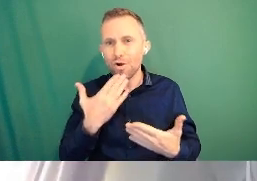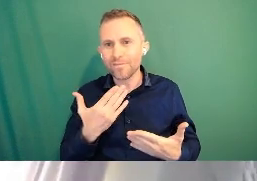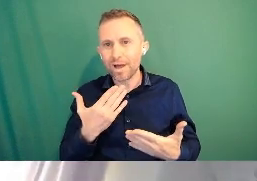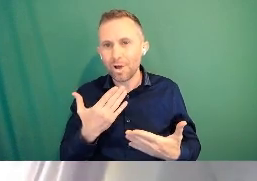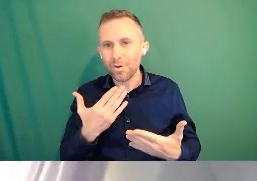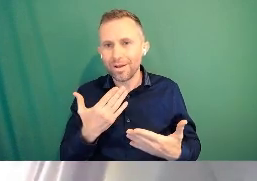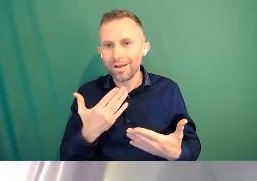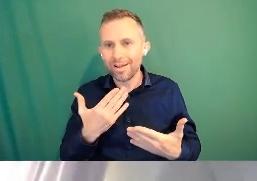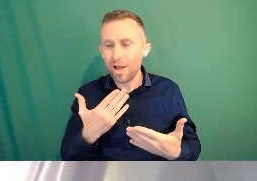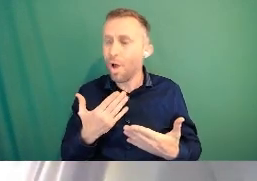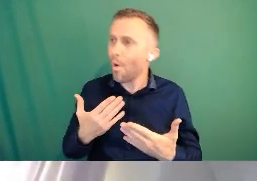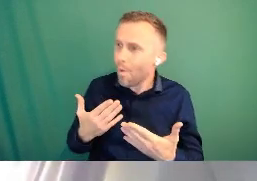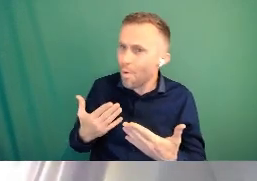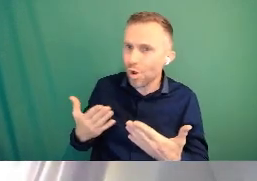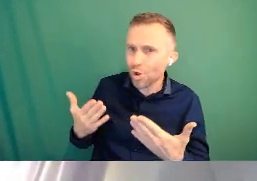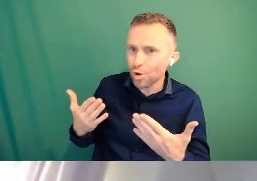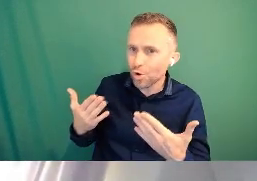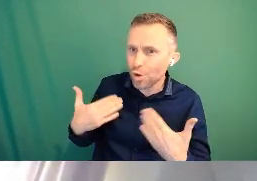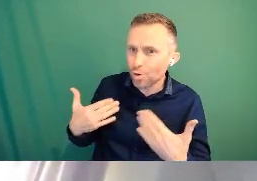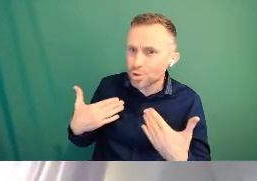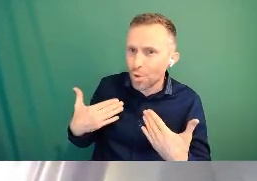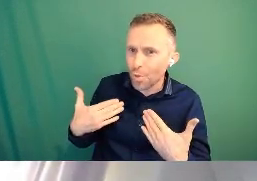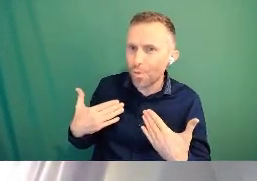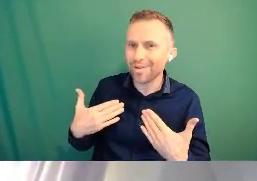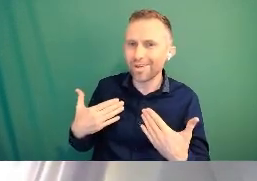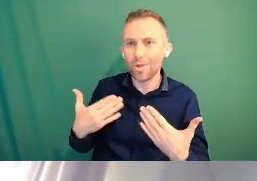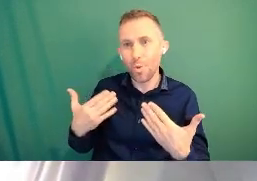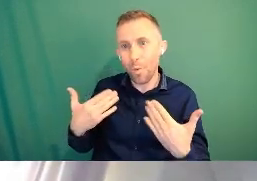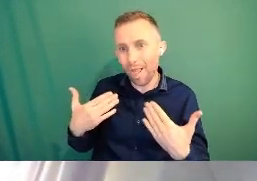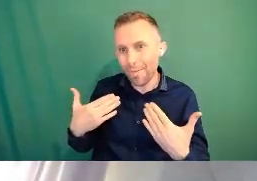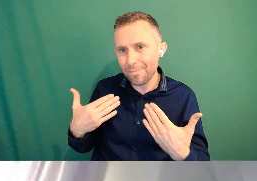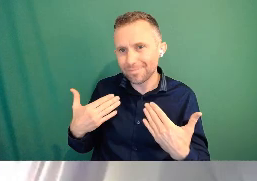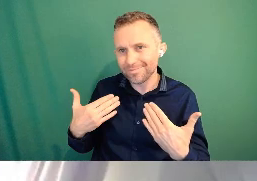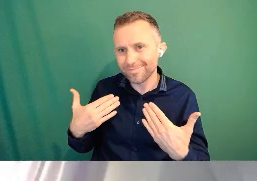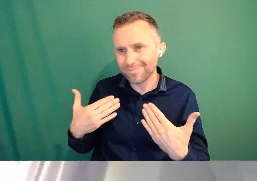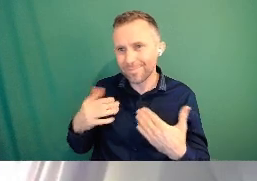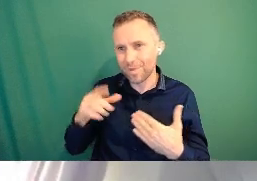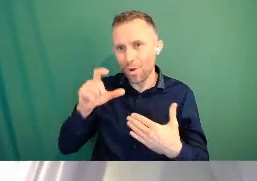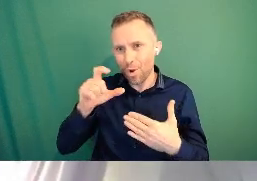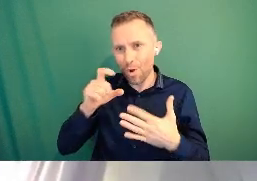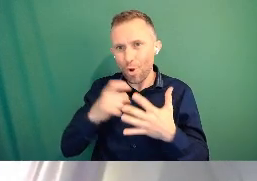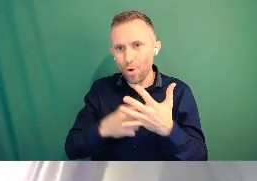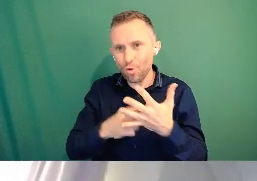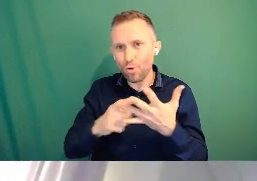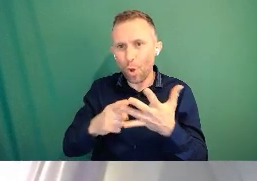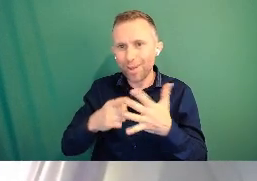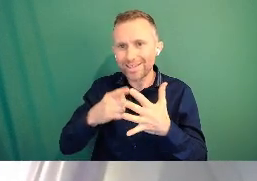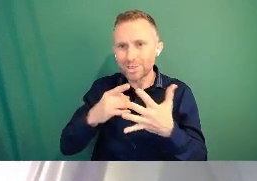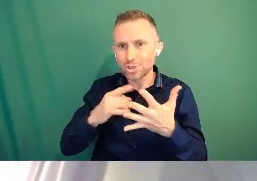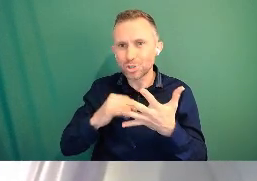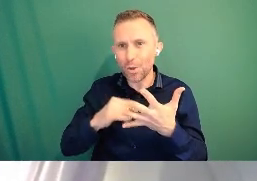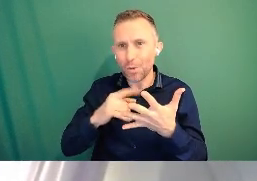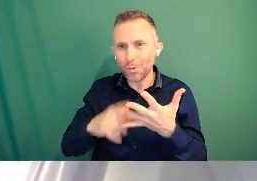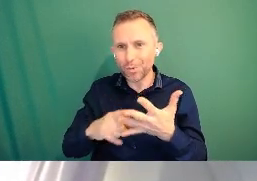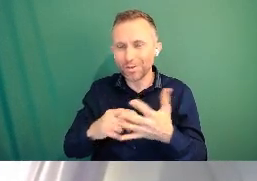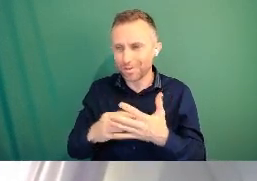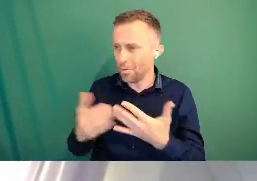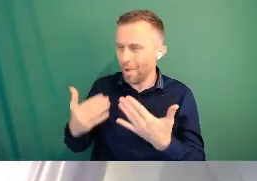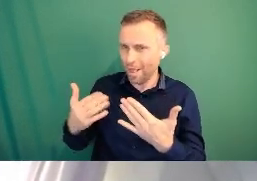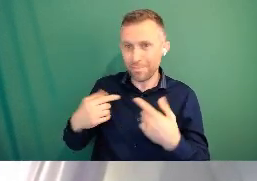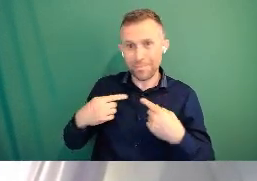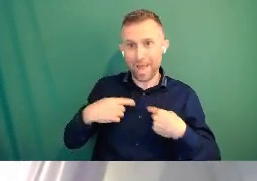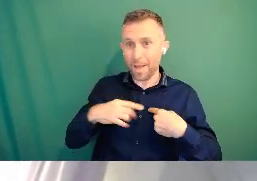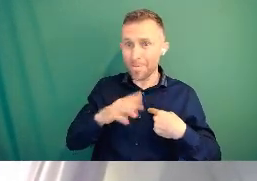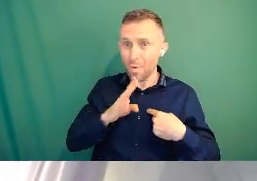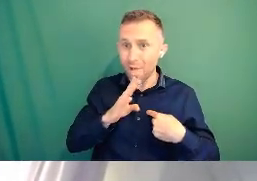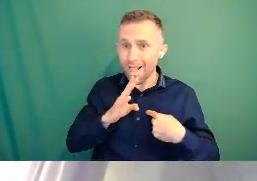fawr. Croeso. Yeah, we do try our best to speak Welsh all the time. I'm not a fluent speaker, but I'm learning. But